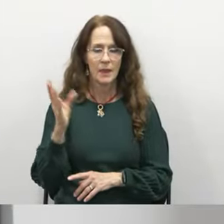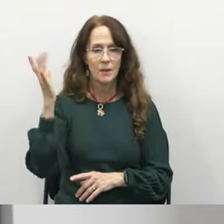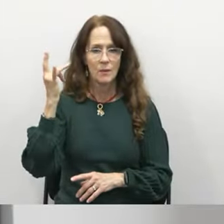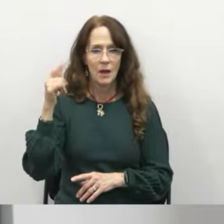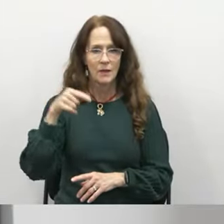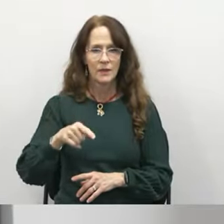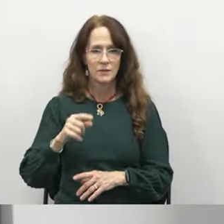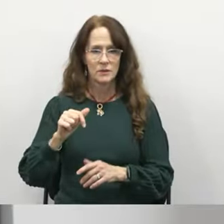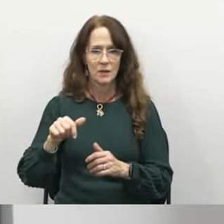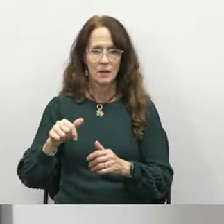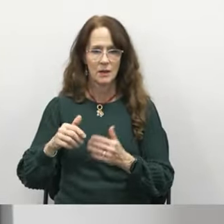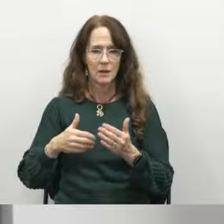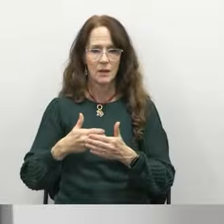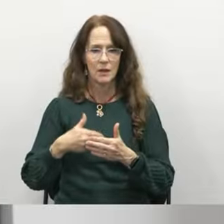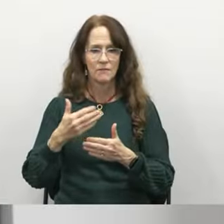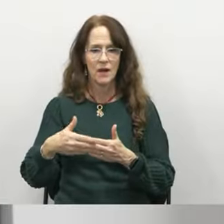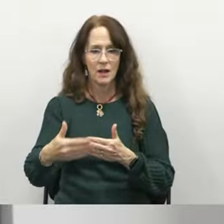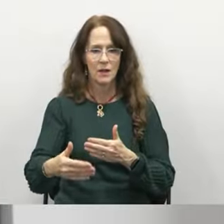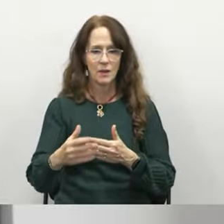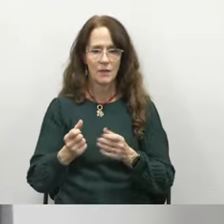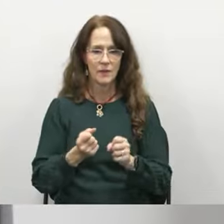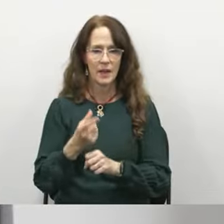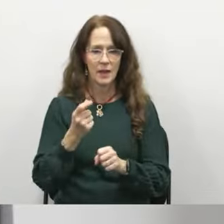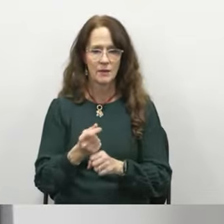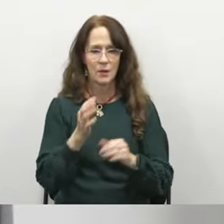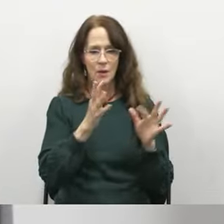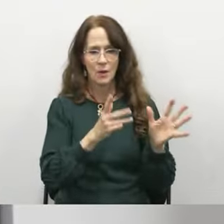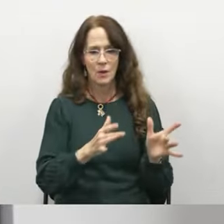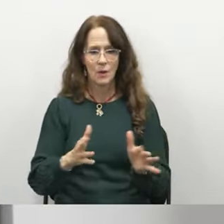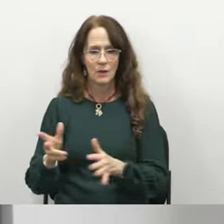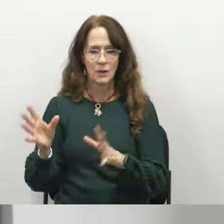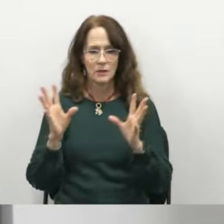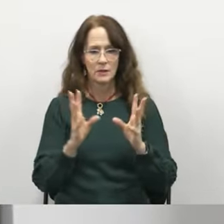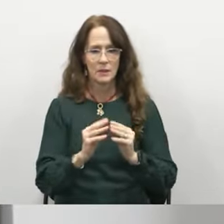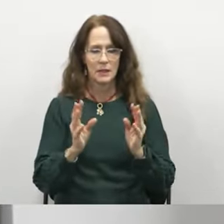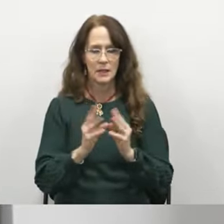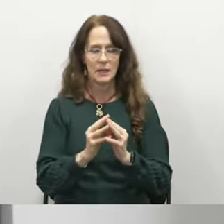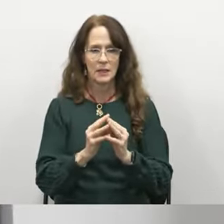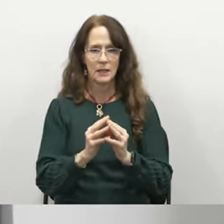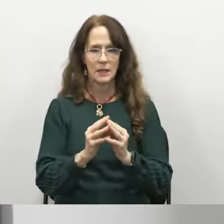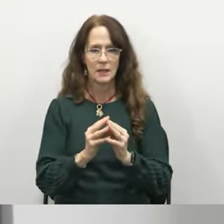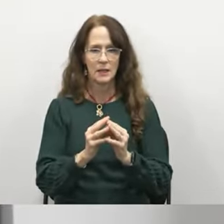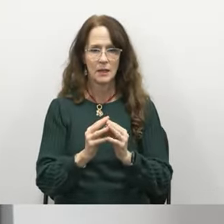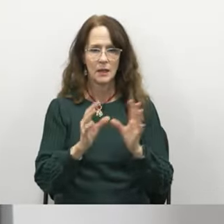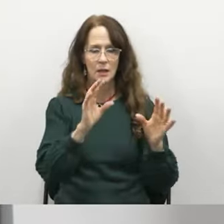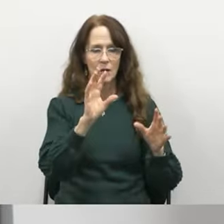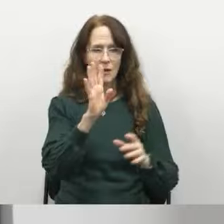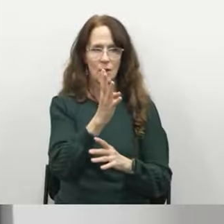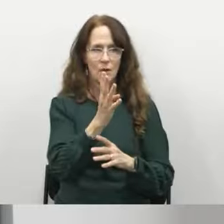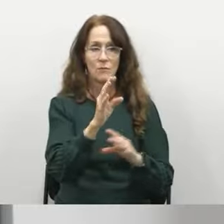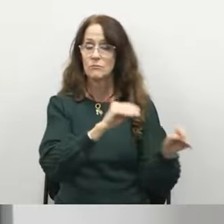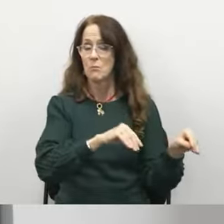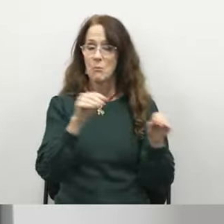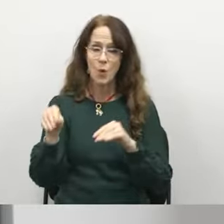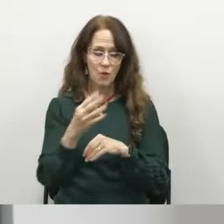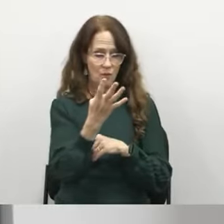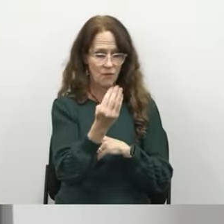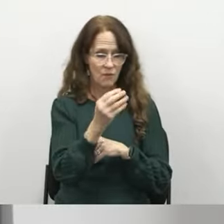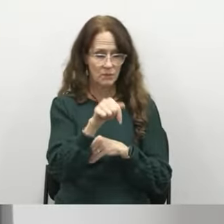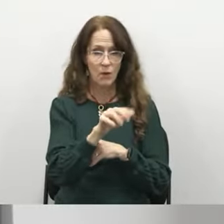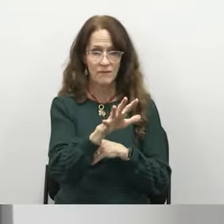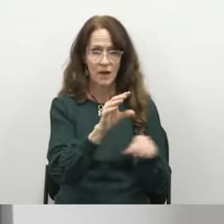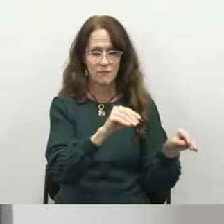item should follow the annual organizational meeting. So we'll just move item 14.5